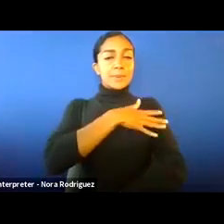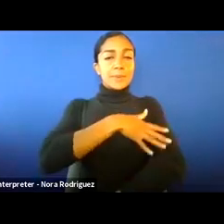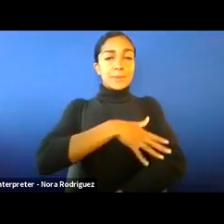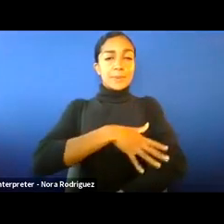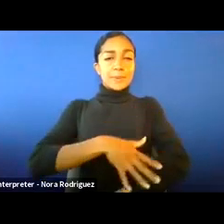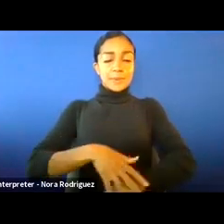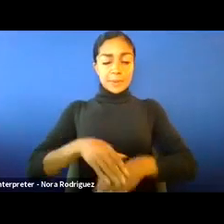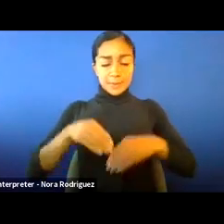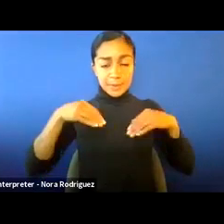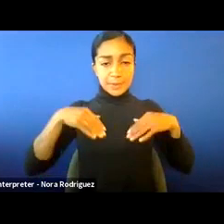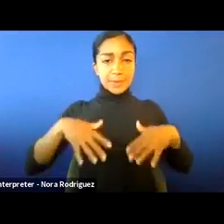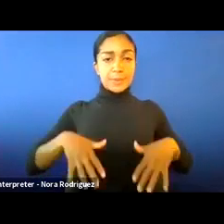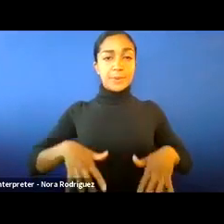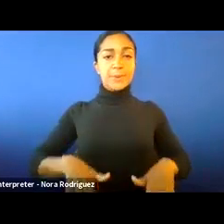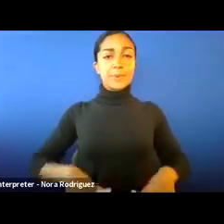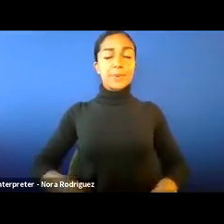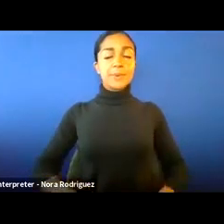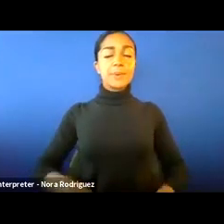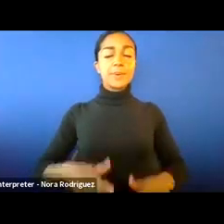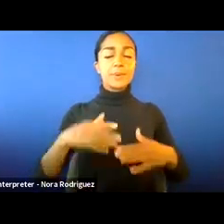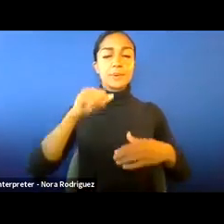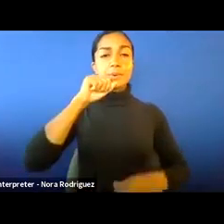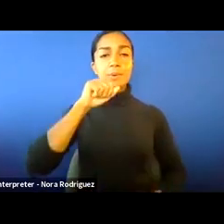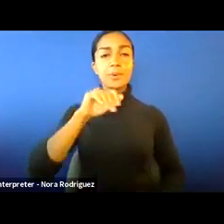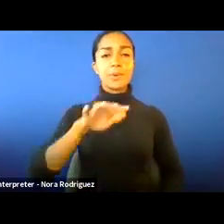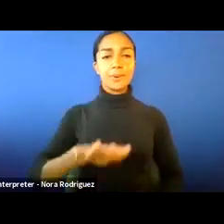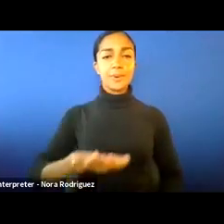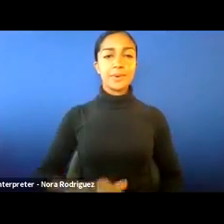self, and release.